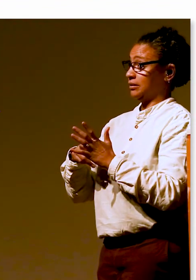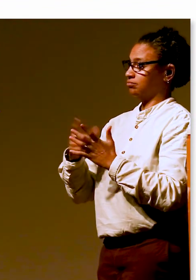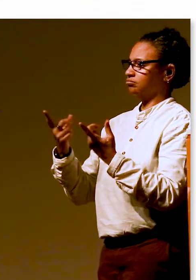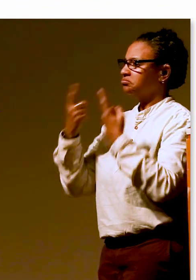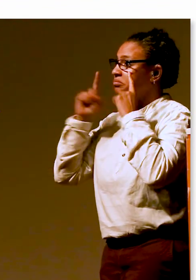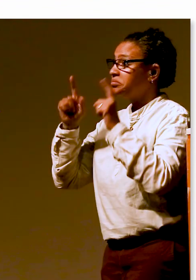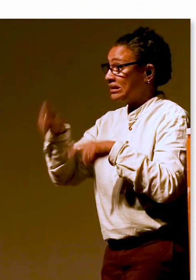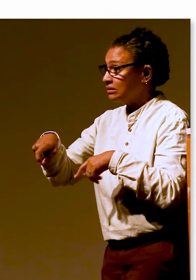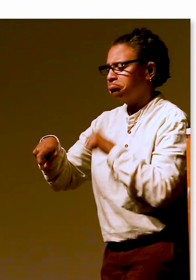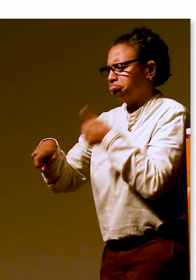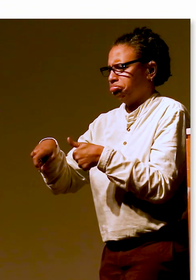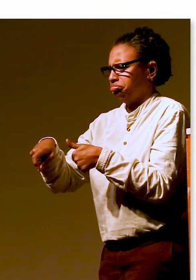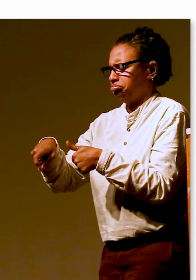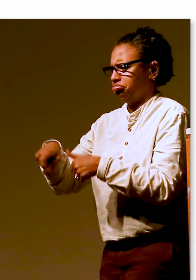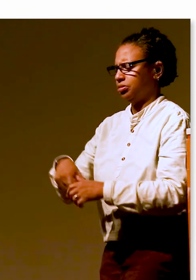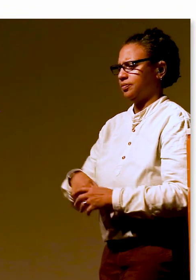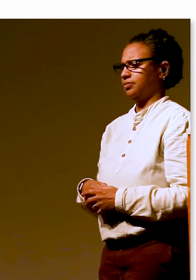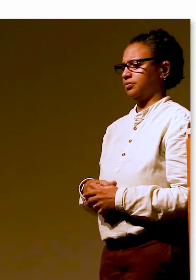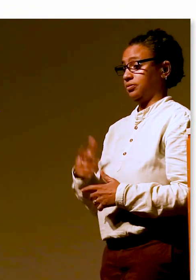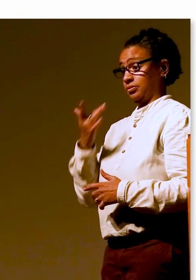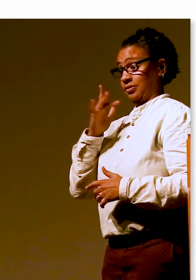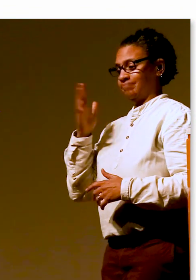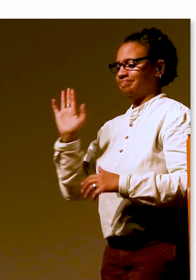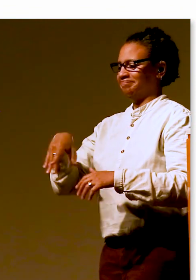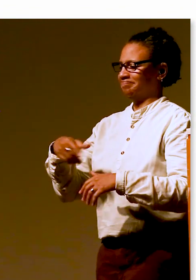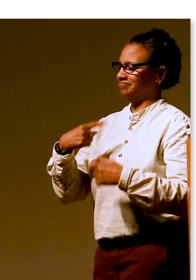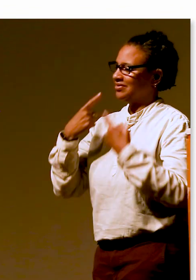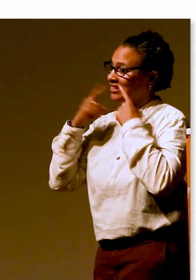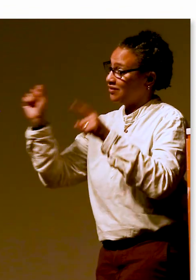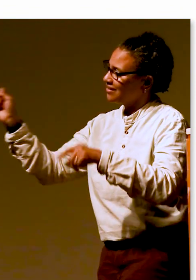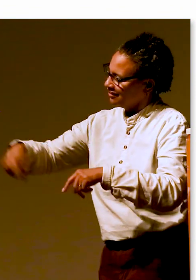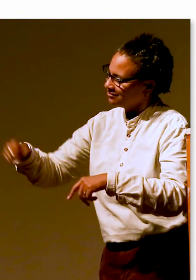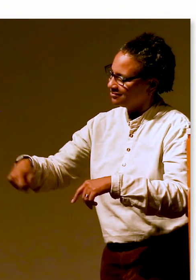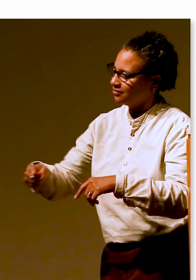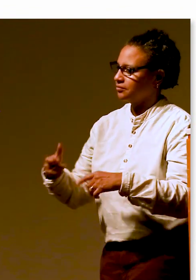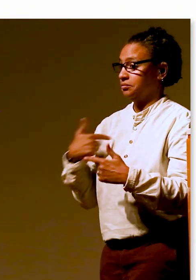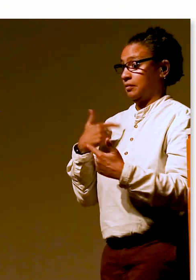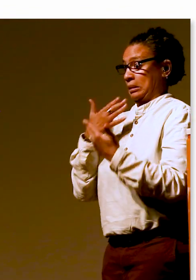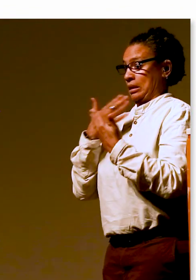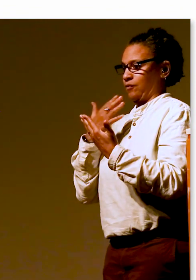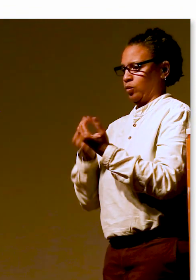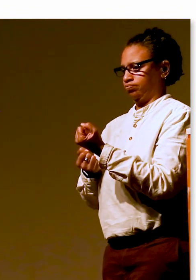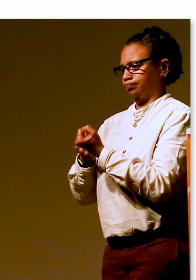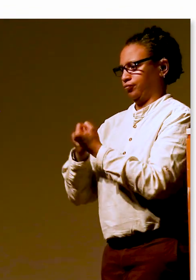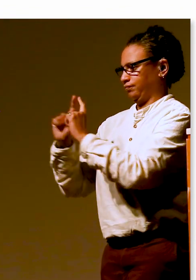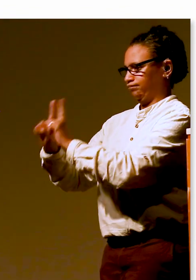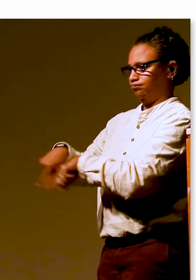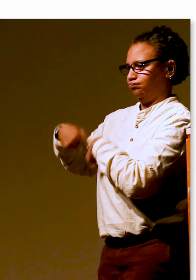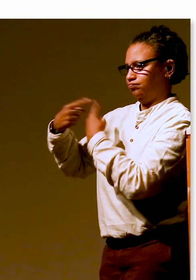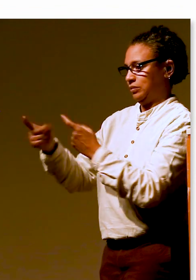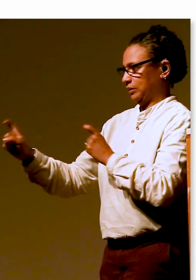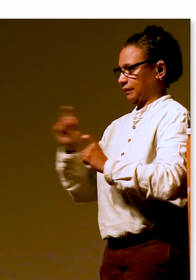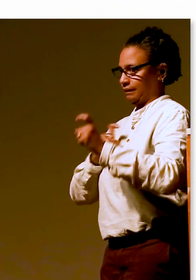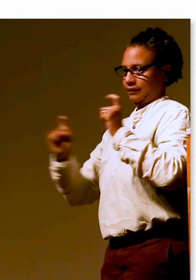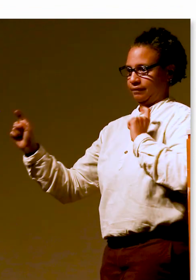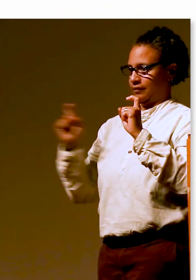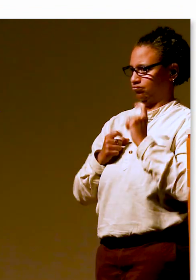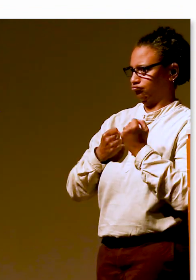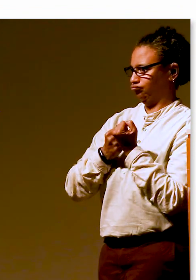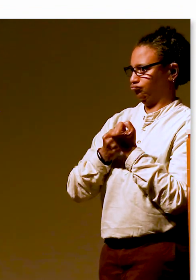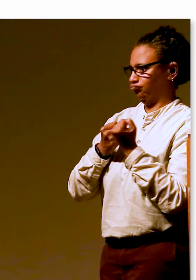self-doubt from where your idea or project came up to leading to actually